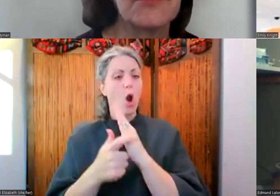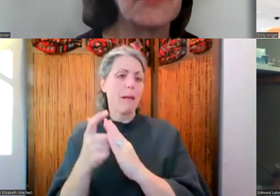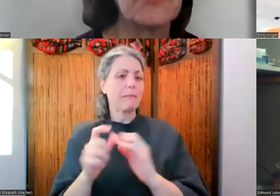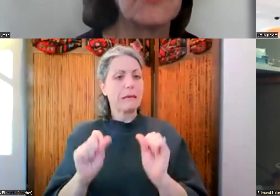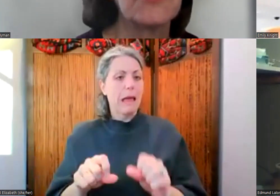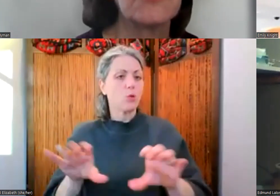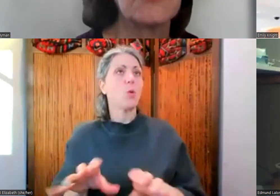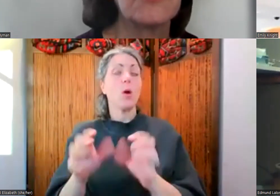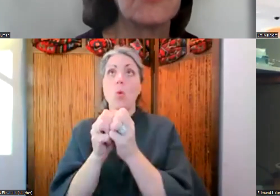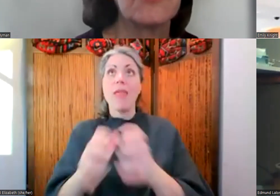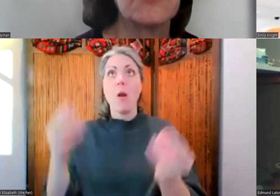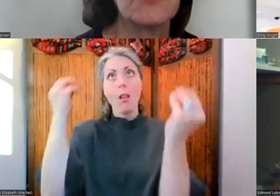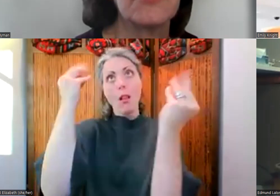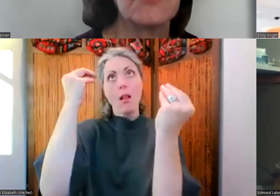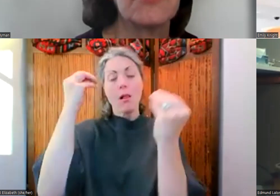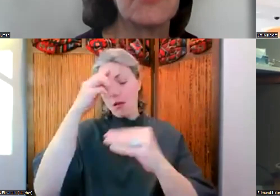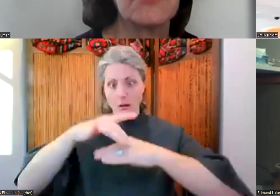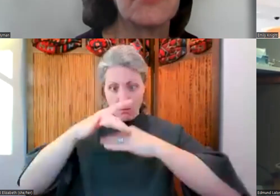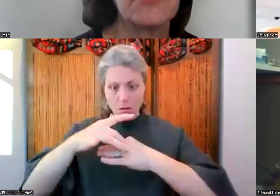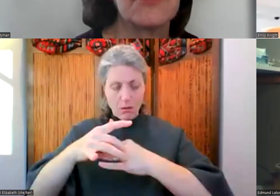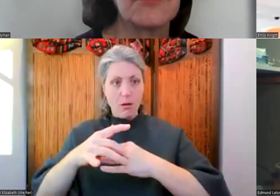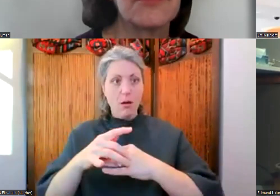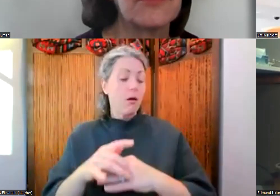operate without overtly kind of conscious